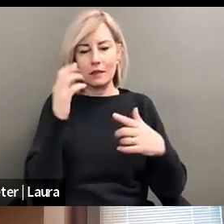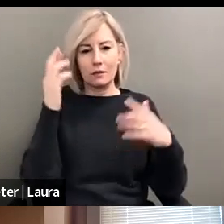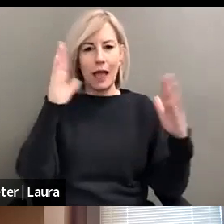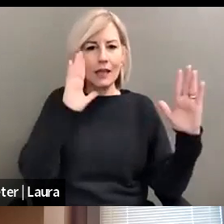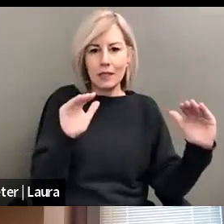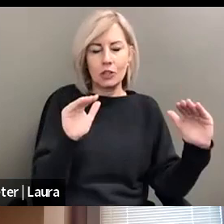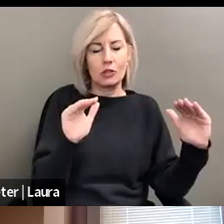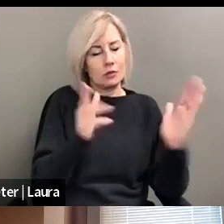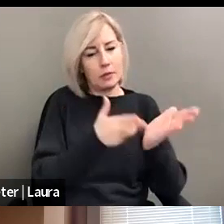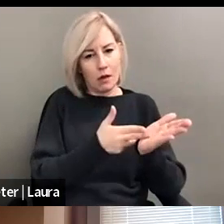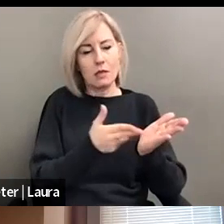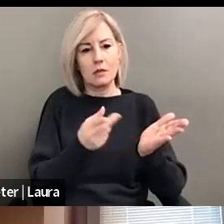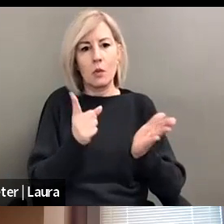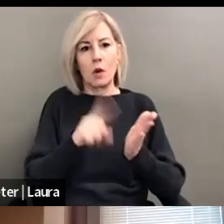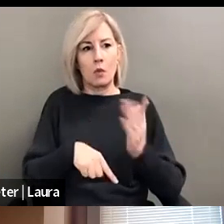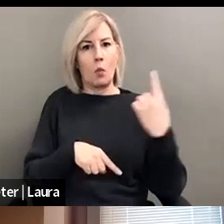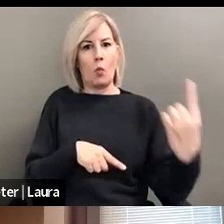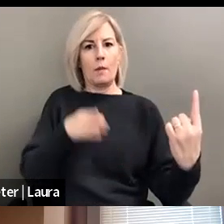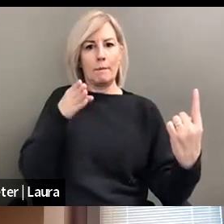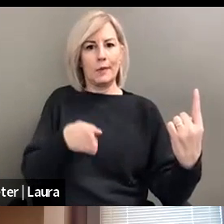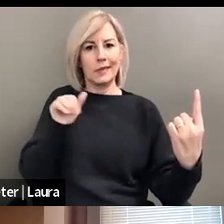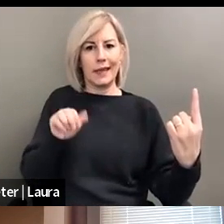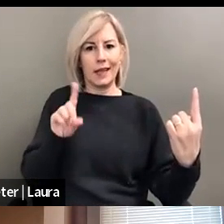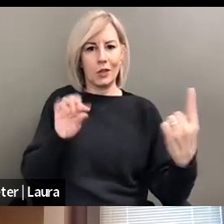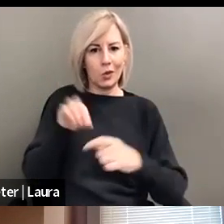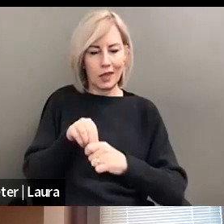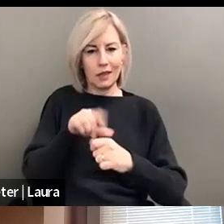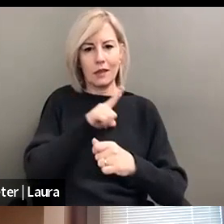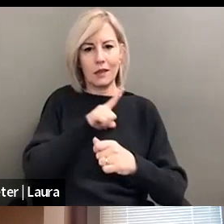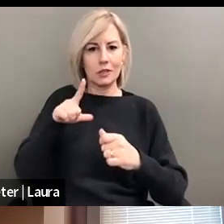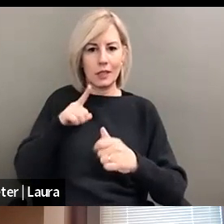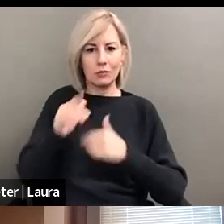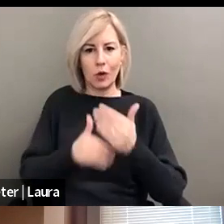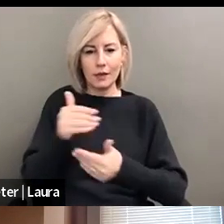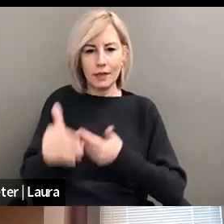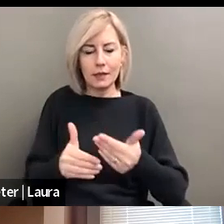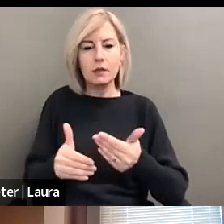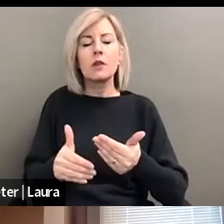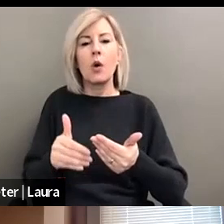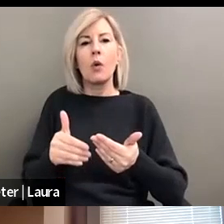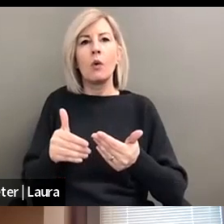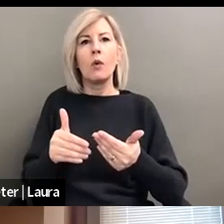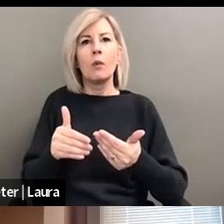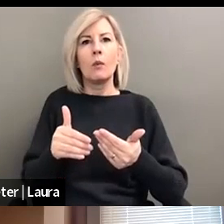what one person can do in the legislative process. And so just understanding that